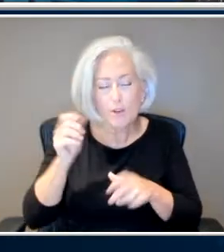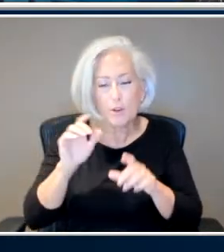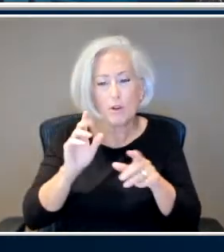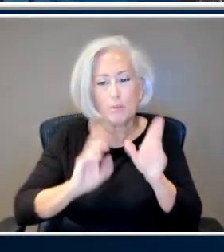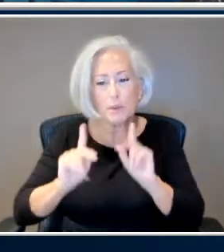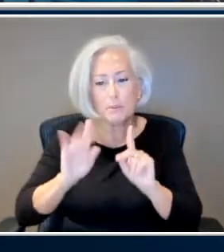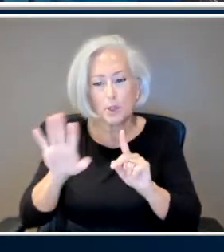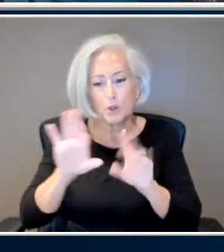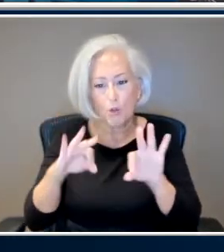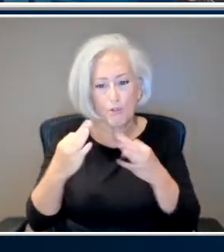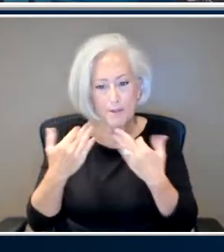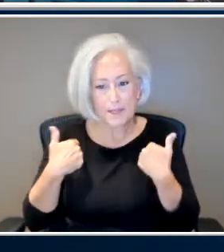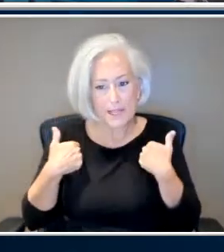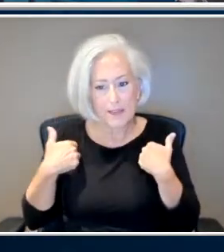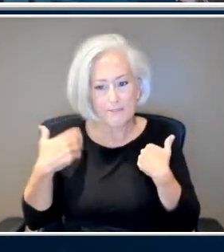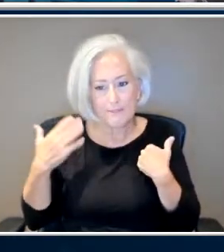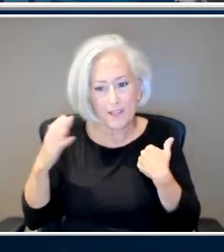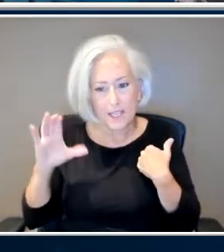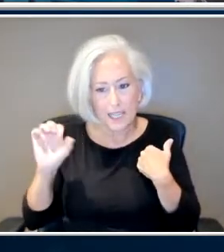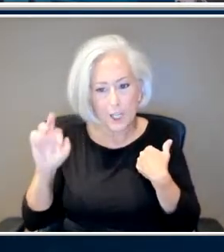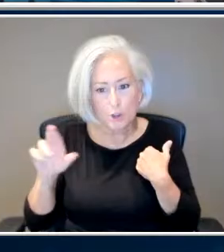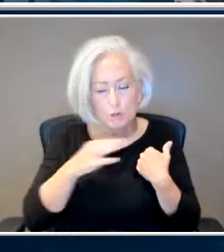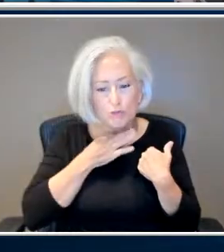any other type of cancer?